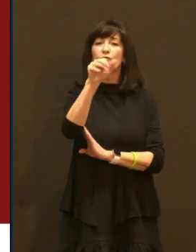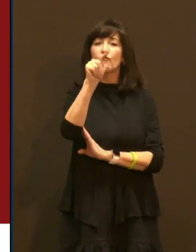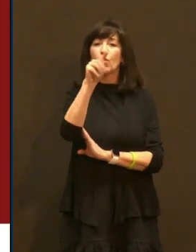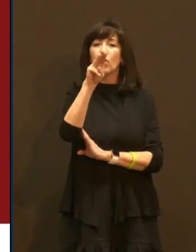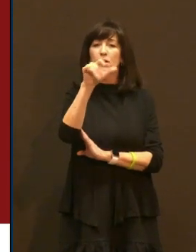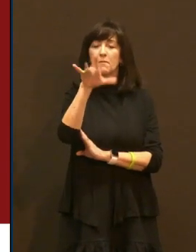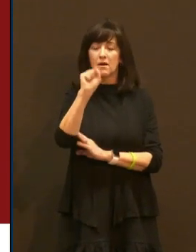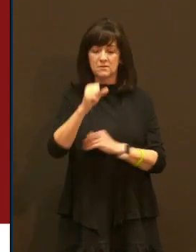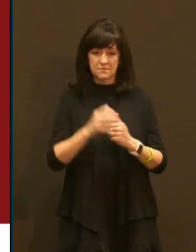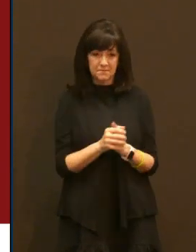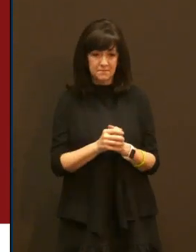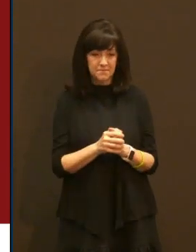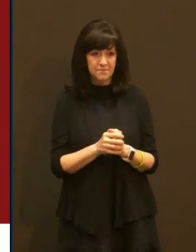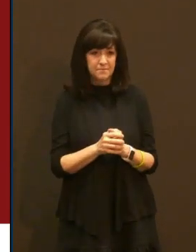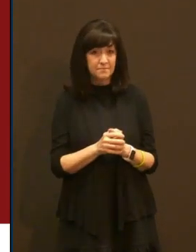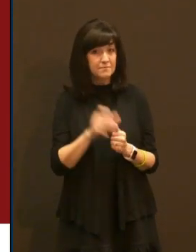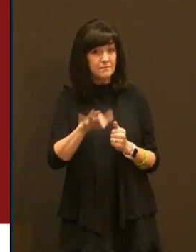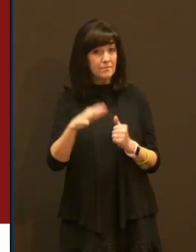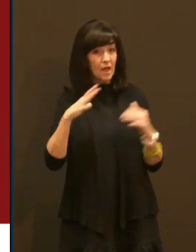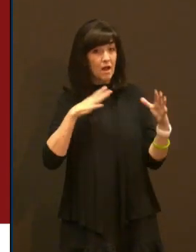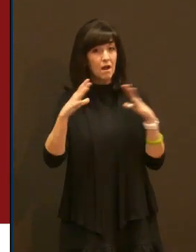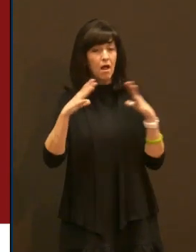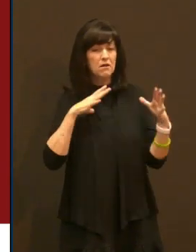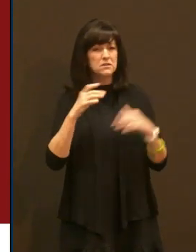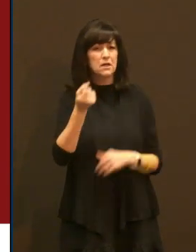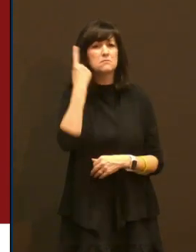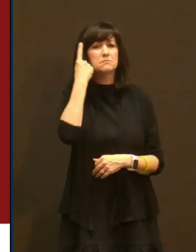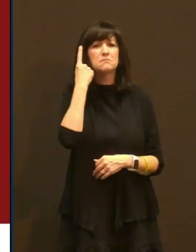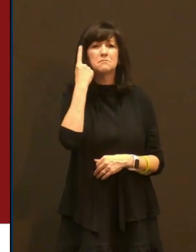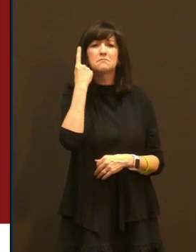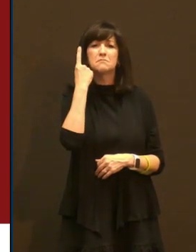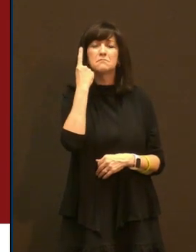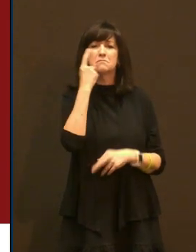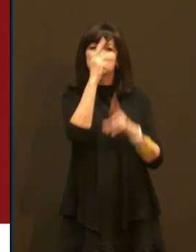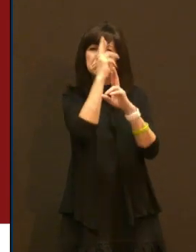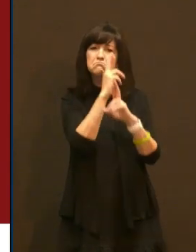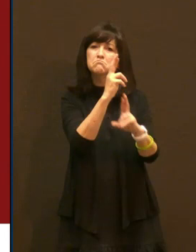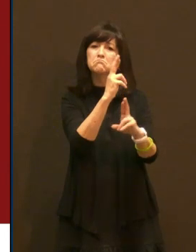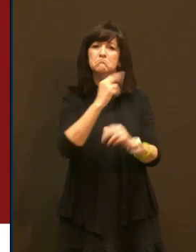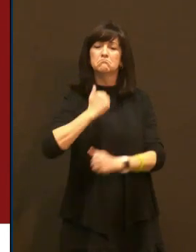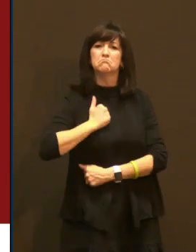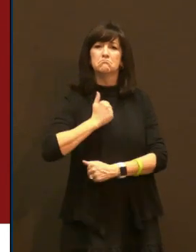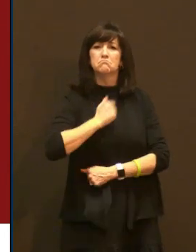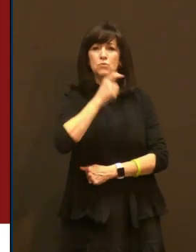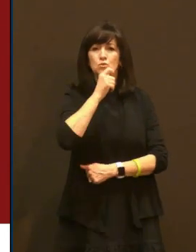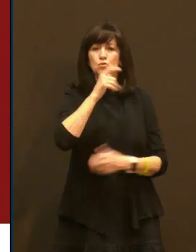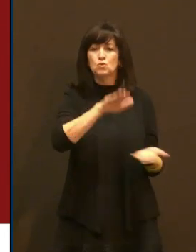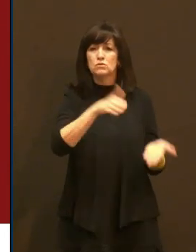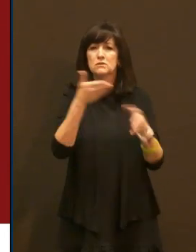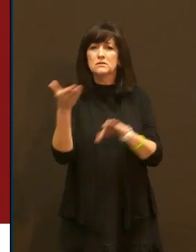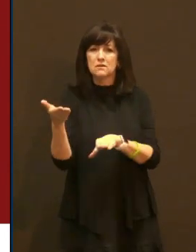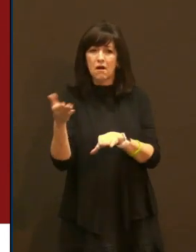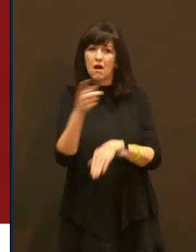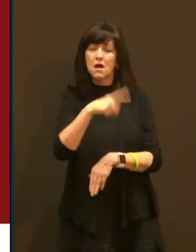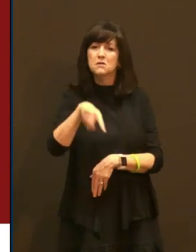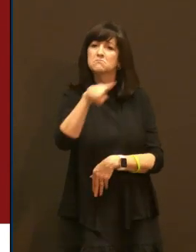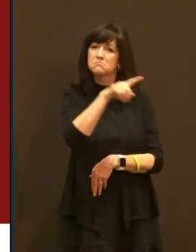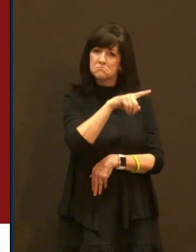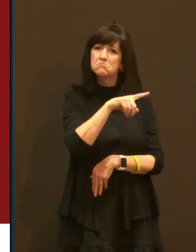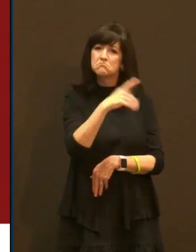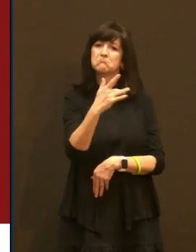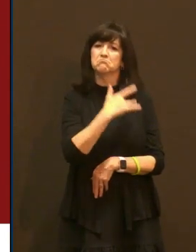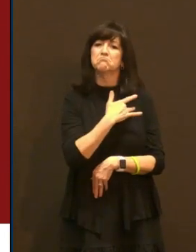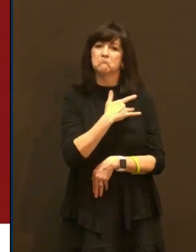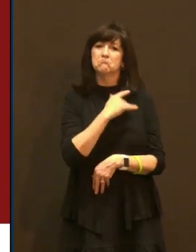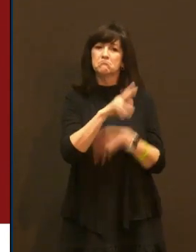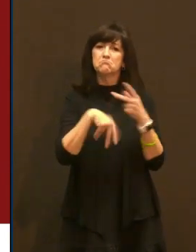was Memorial Day, and so a solemn day for Delawareans, particularly those who had family members